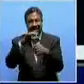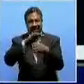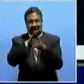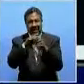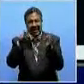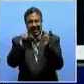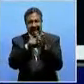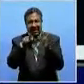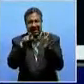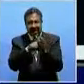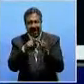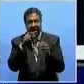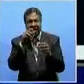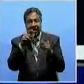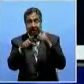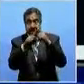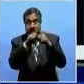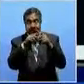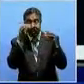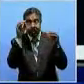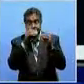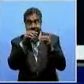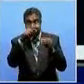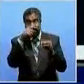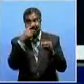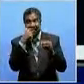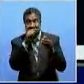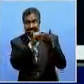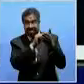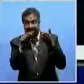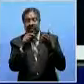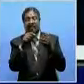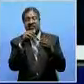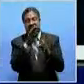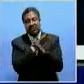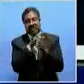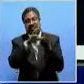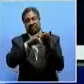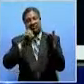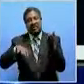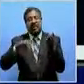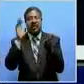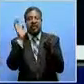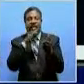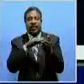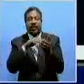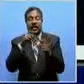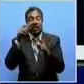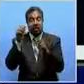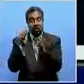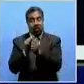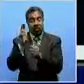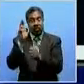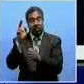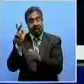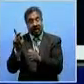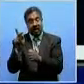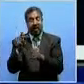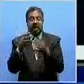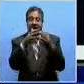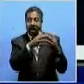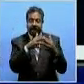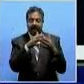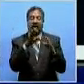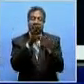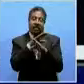cases. Health Minister Sylvia Masebo, however, says Zambia is still on the red lists with the United Kingdom government and the United